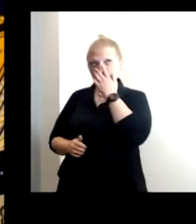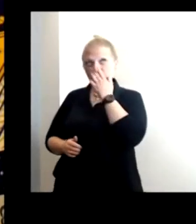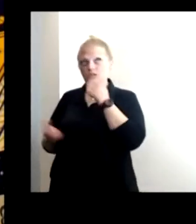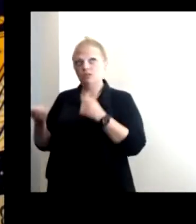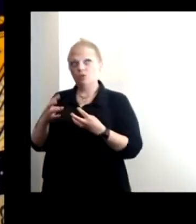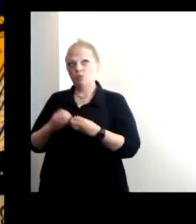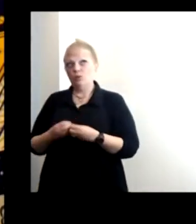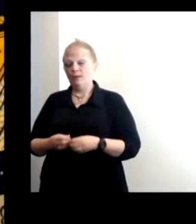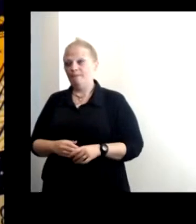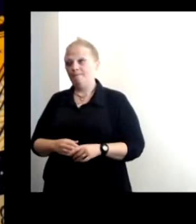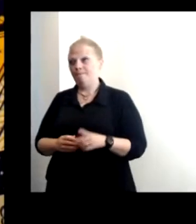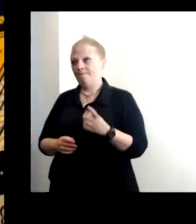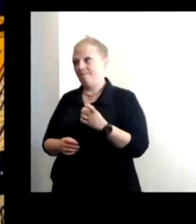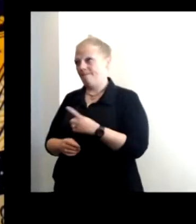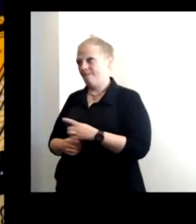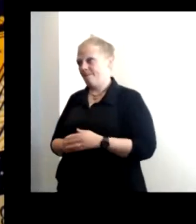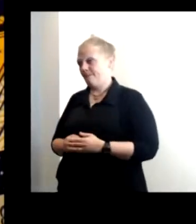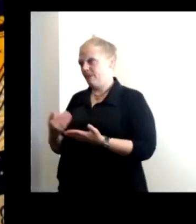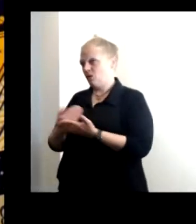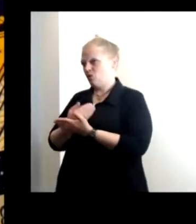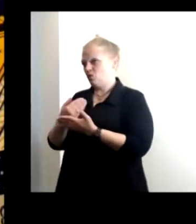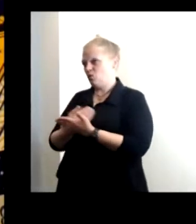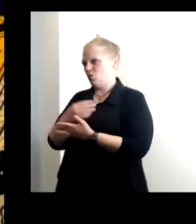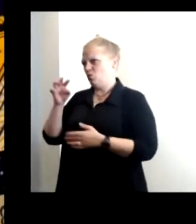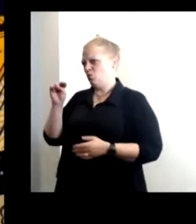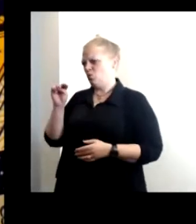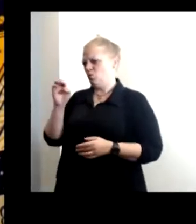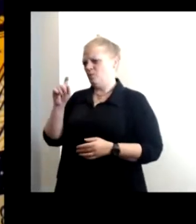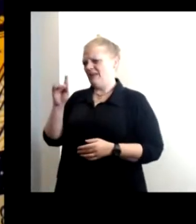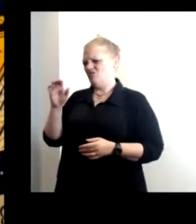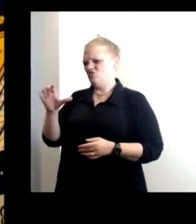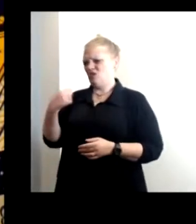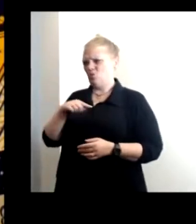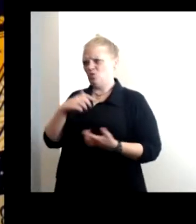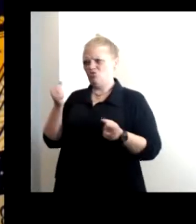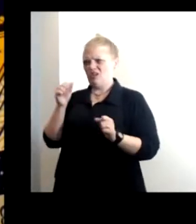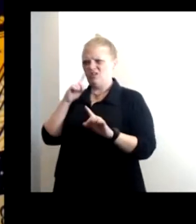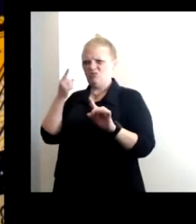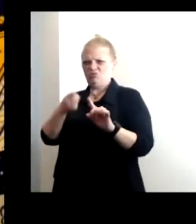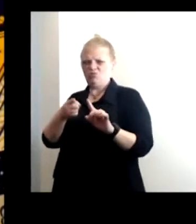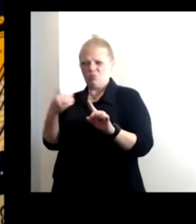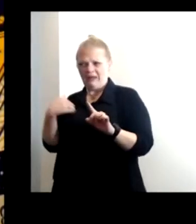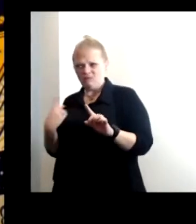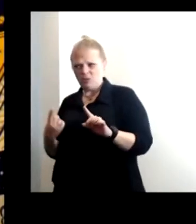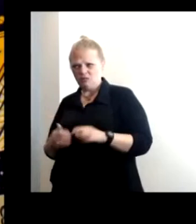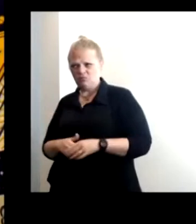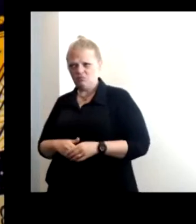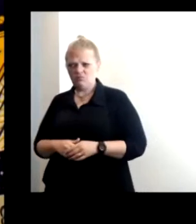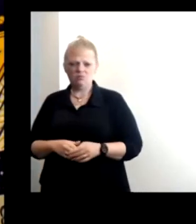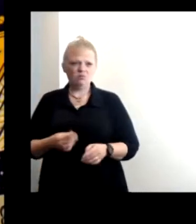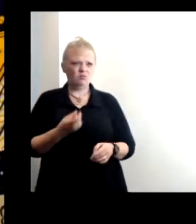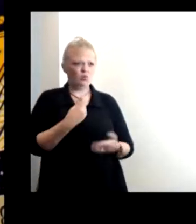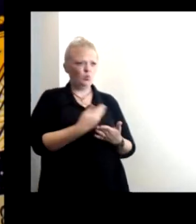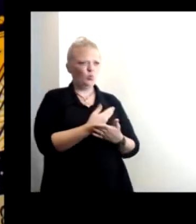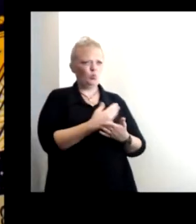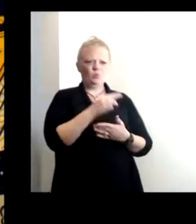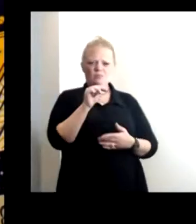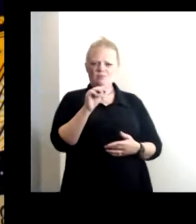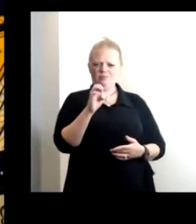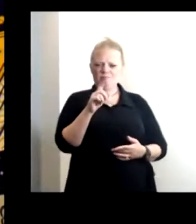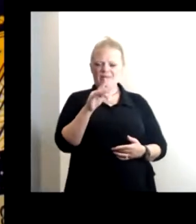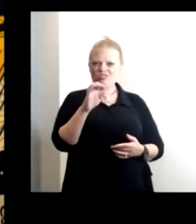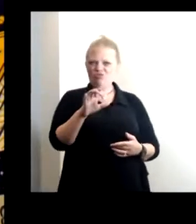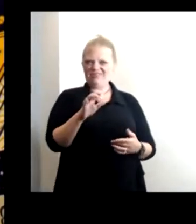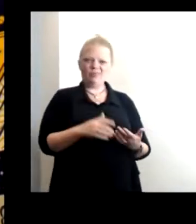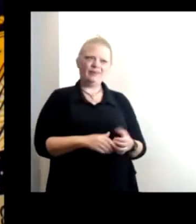questions and then we'll end. What is the new metric that we're trying to achieve then? Or is there one? The question is, what is the new metric that we're trying